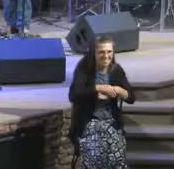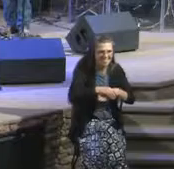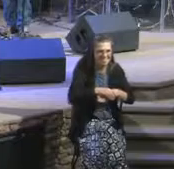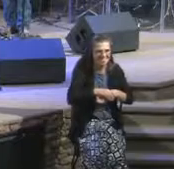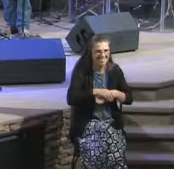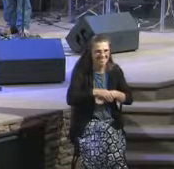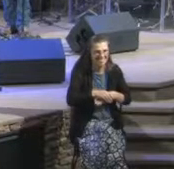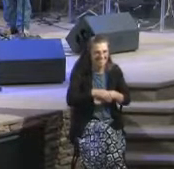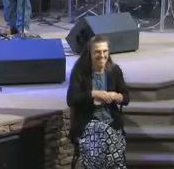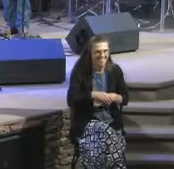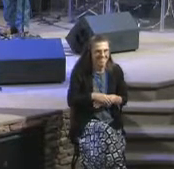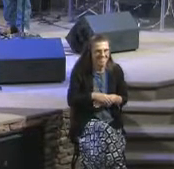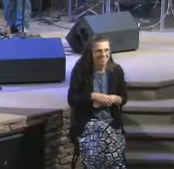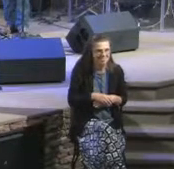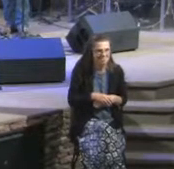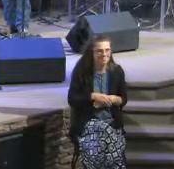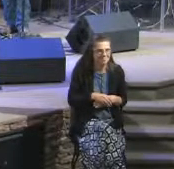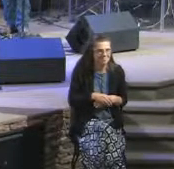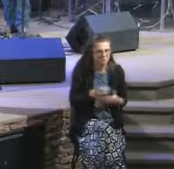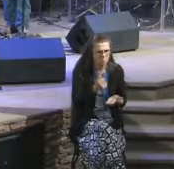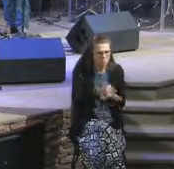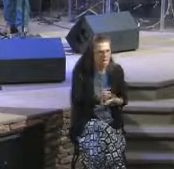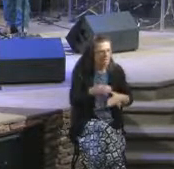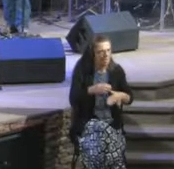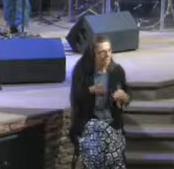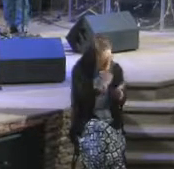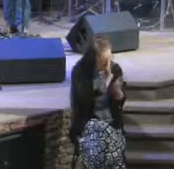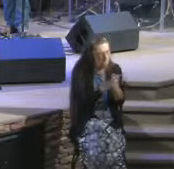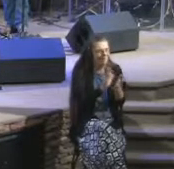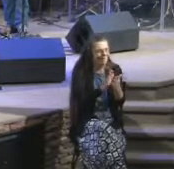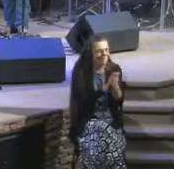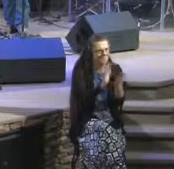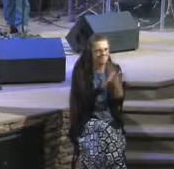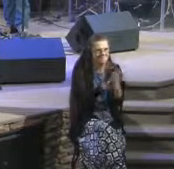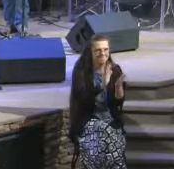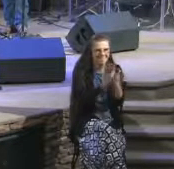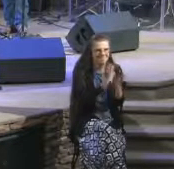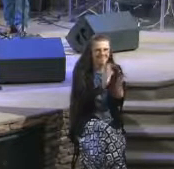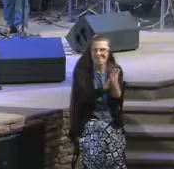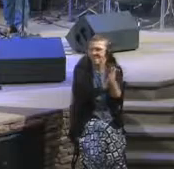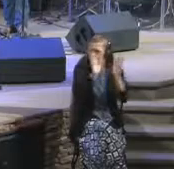rare these days. I want to applaud them again.